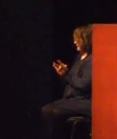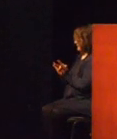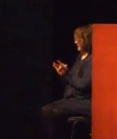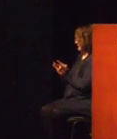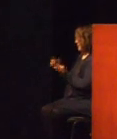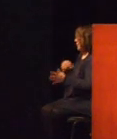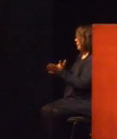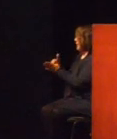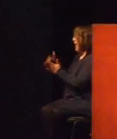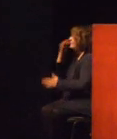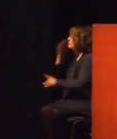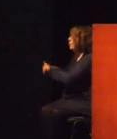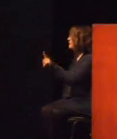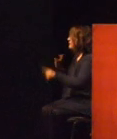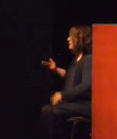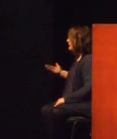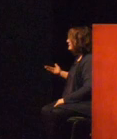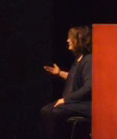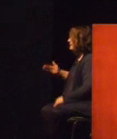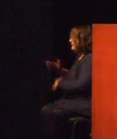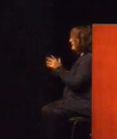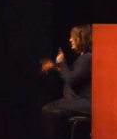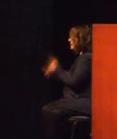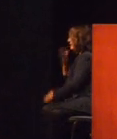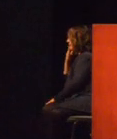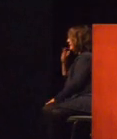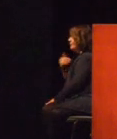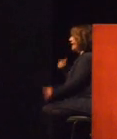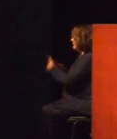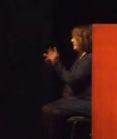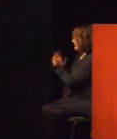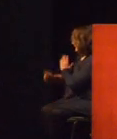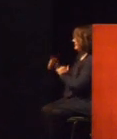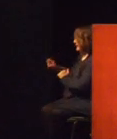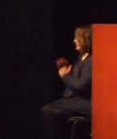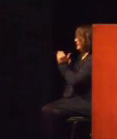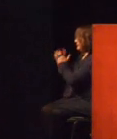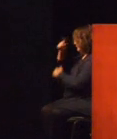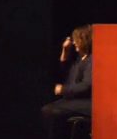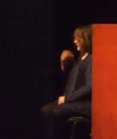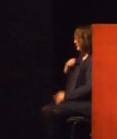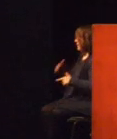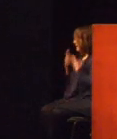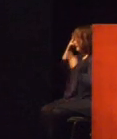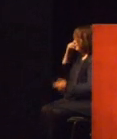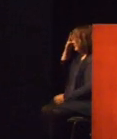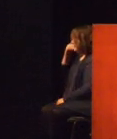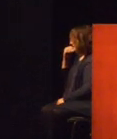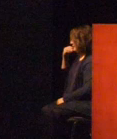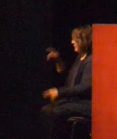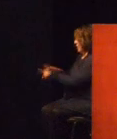because we often know different things from what people of color know. And we often have different skills that we need to build because of our life experiences.